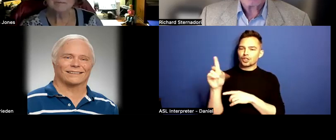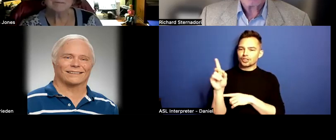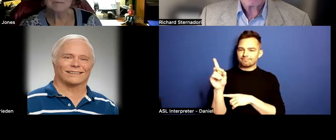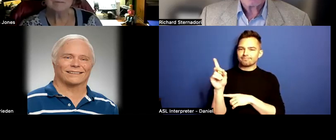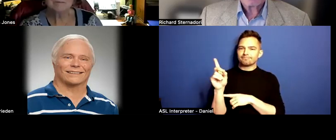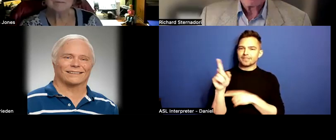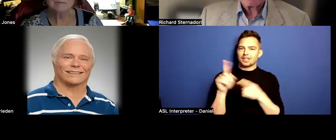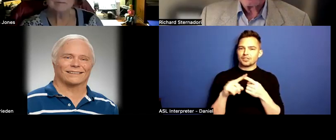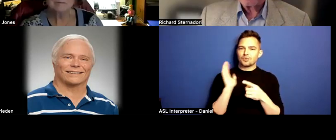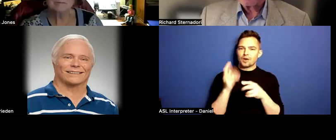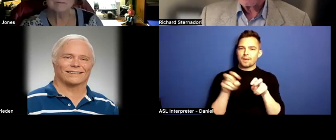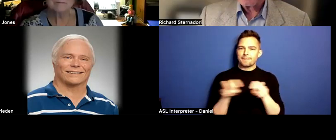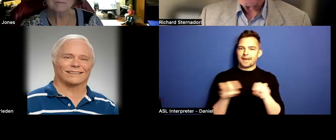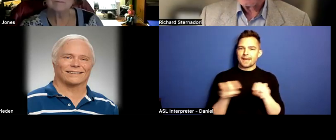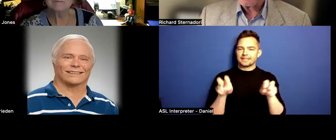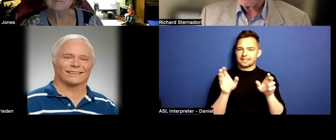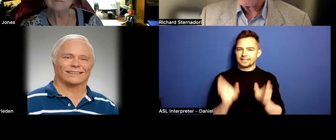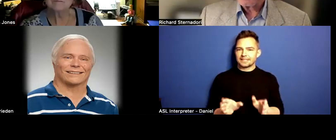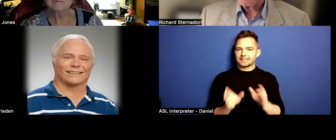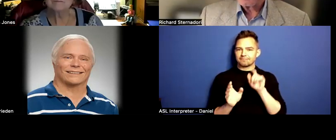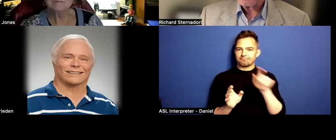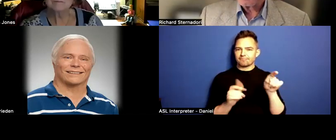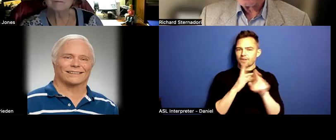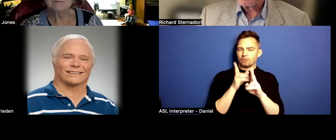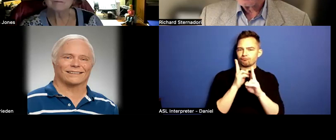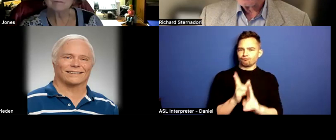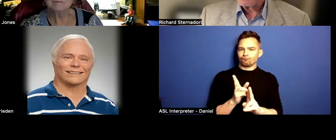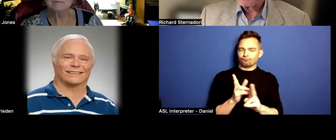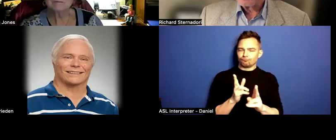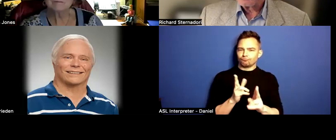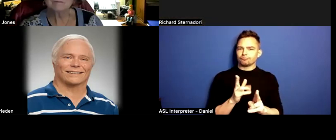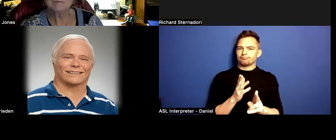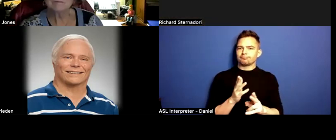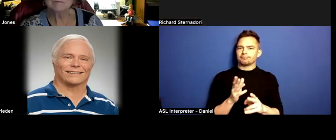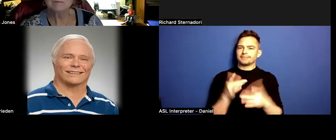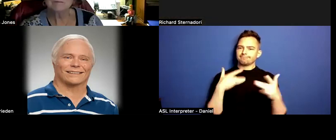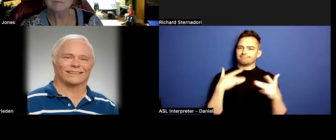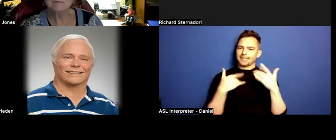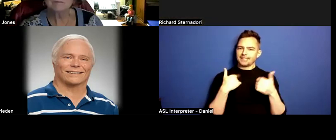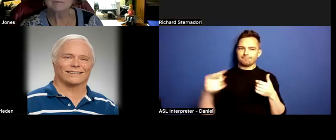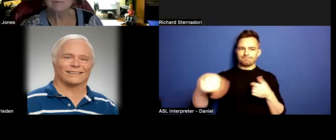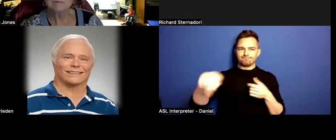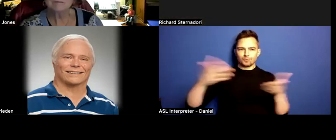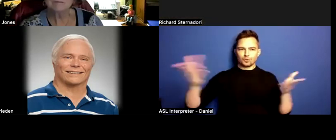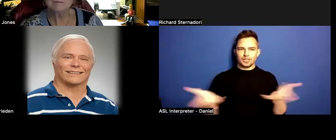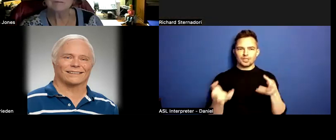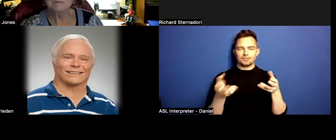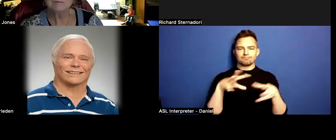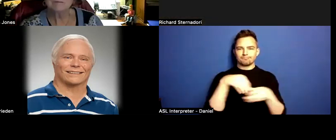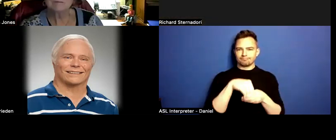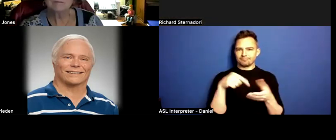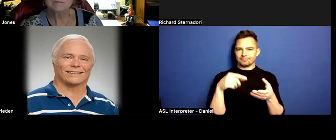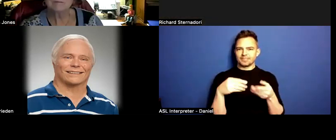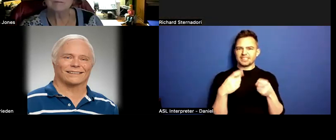our panelists, I'm very honored and really excited to have you all here to contribute to this